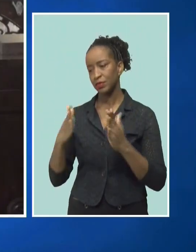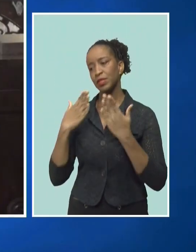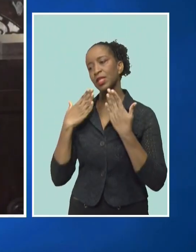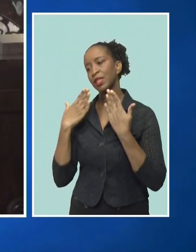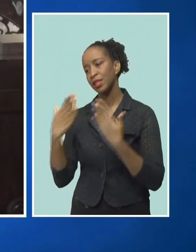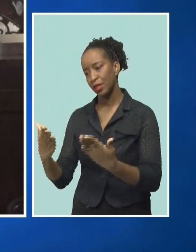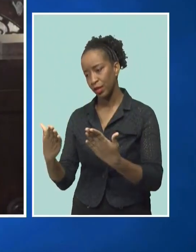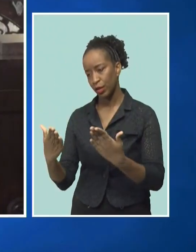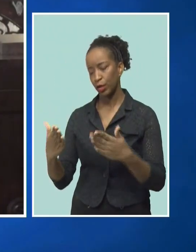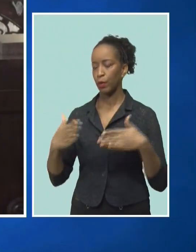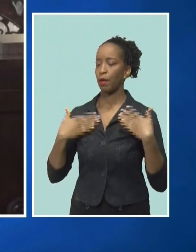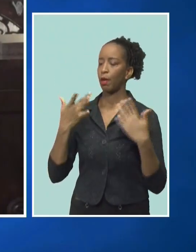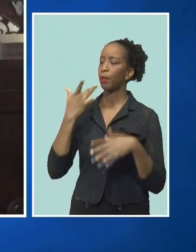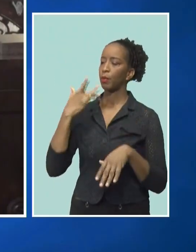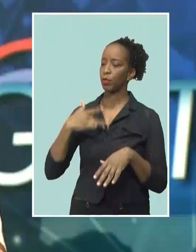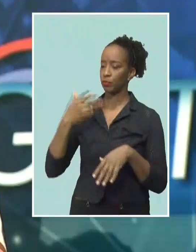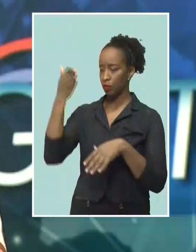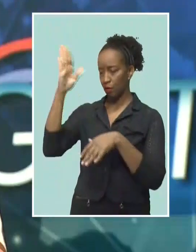and God bless.